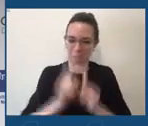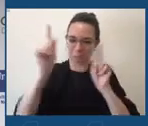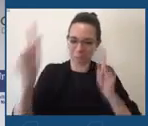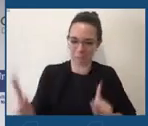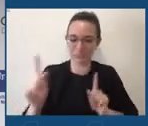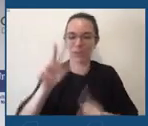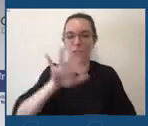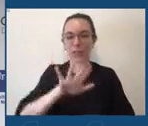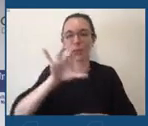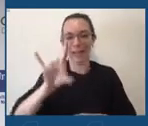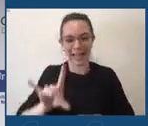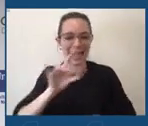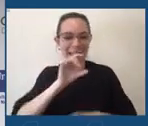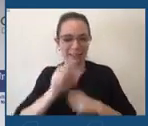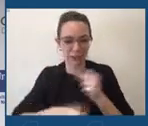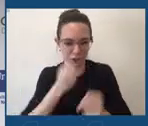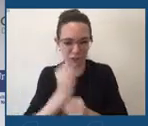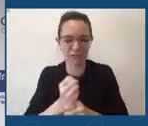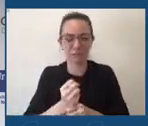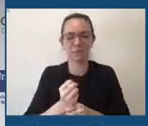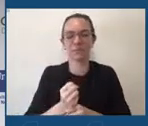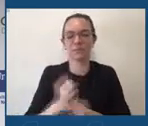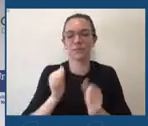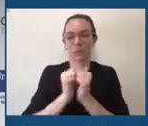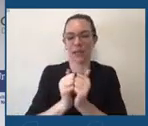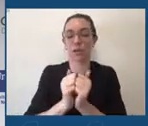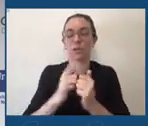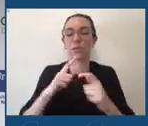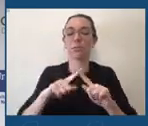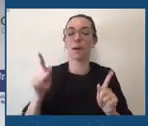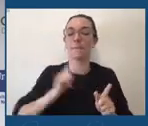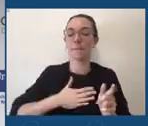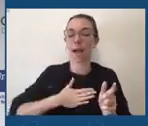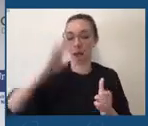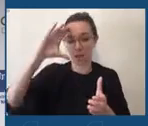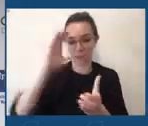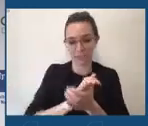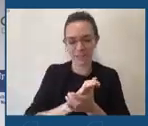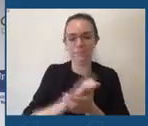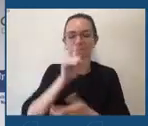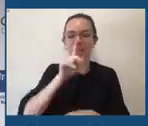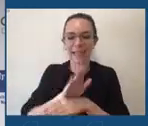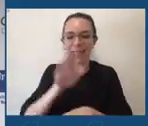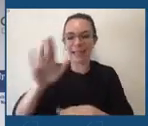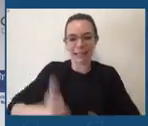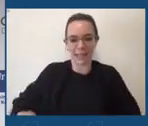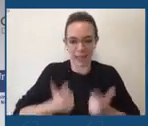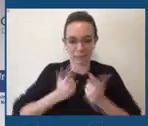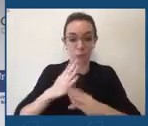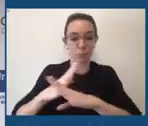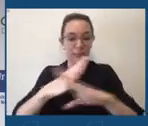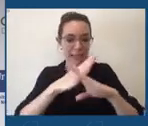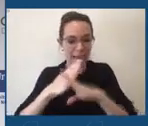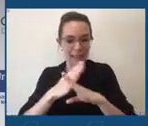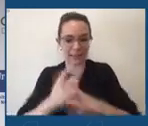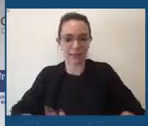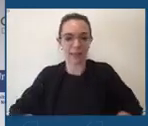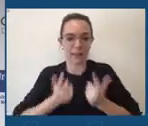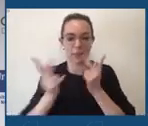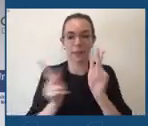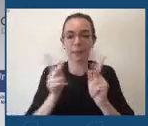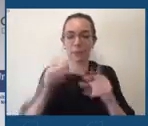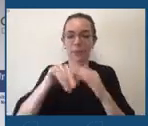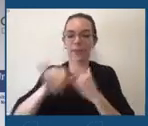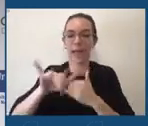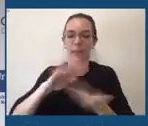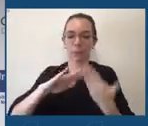together a long time. But he dedicated his life to protecting the people in those communities. And this was painful for